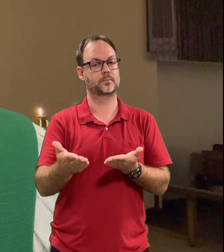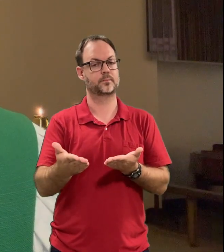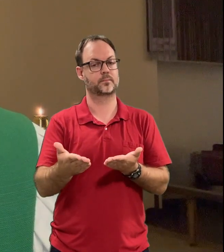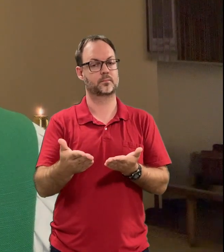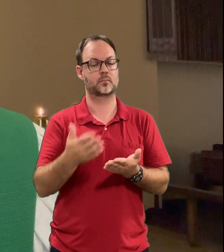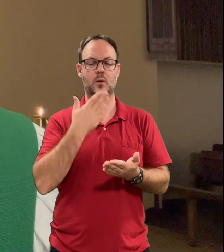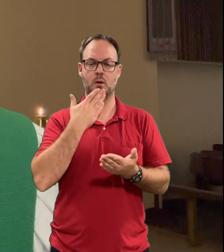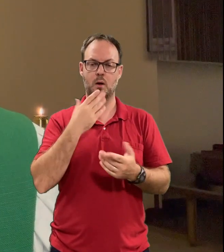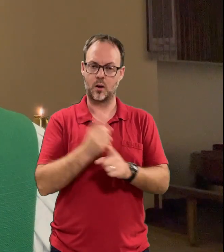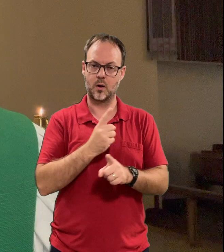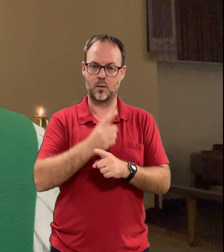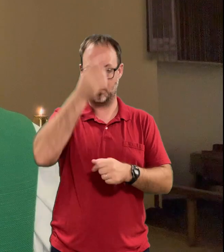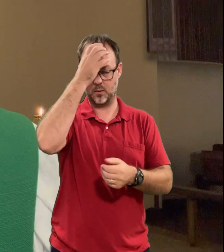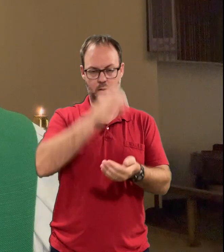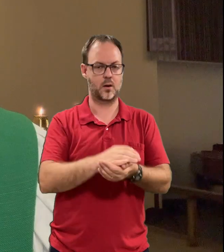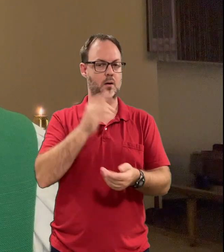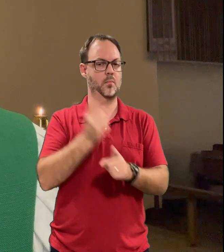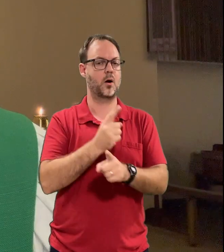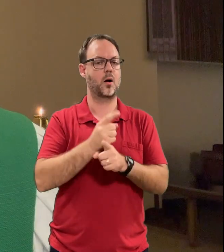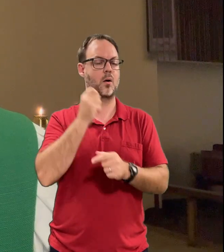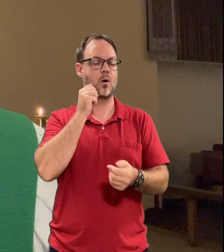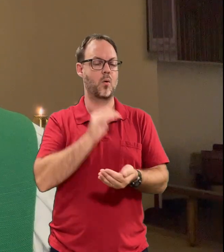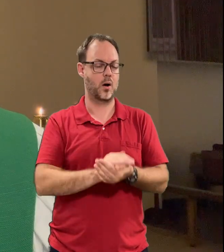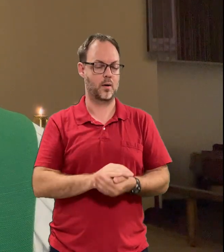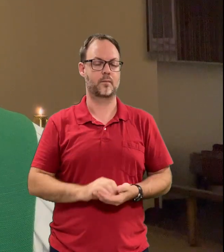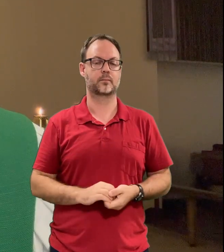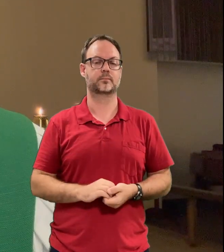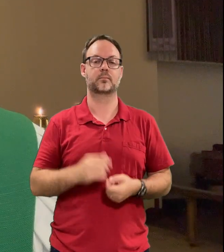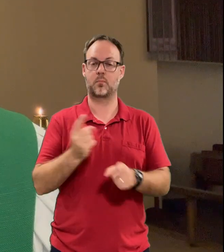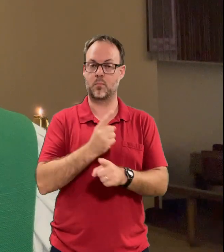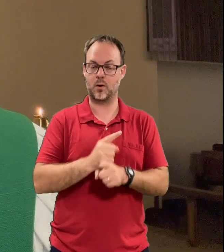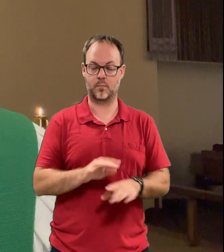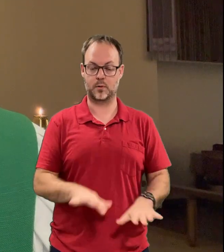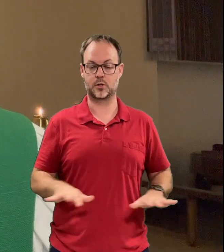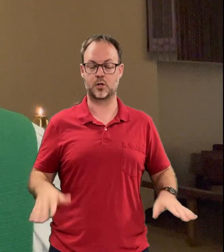goods, a devout husband or wife, devout children,